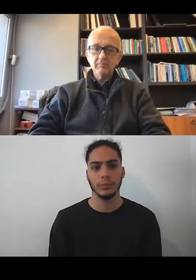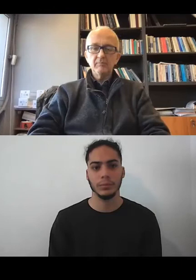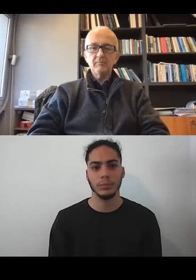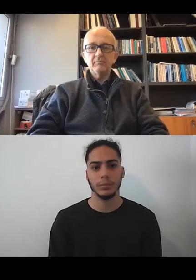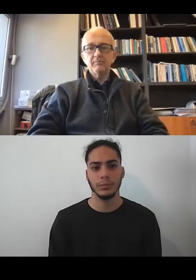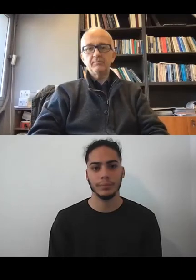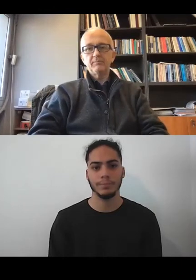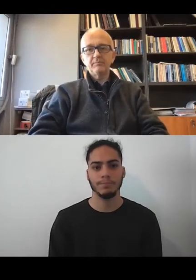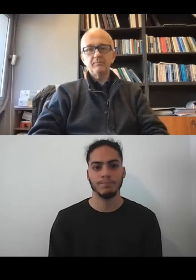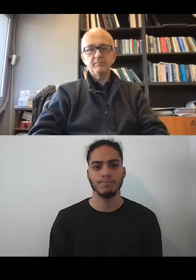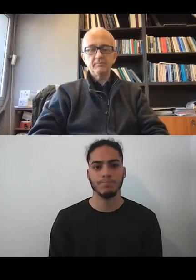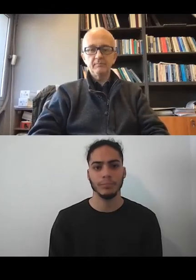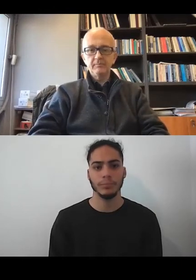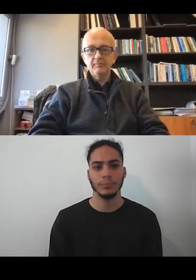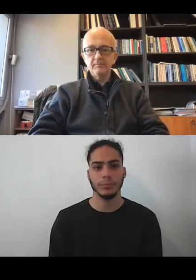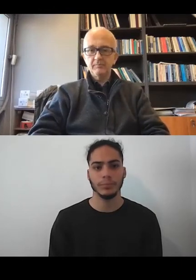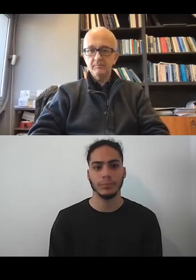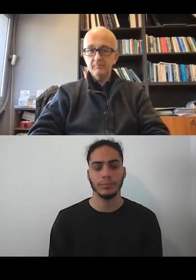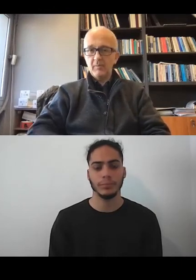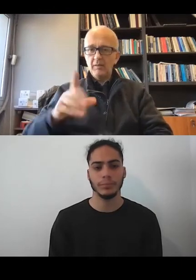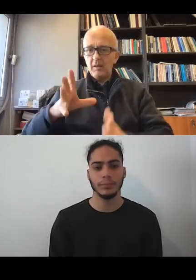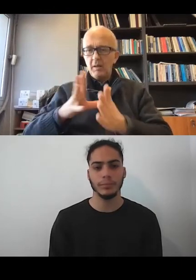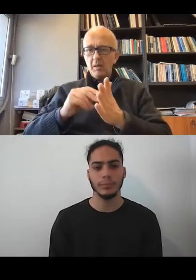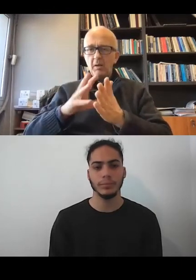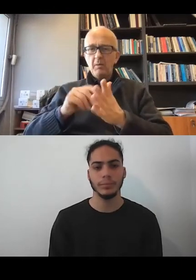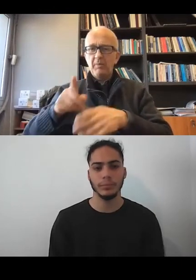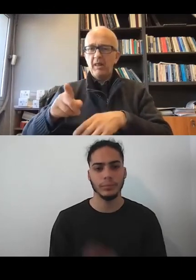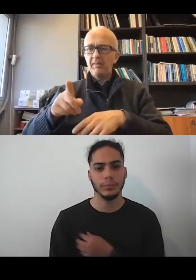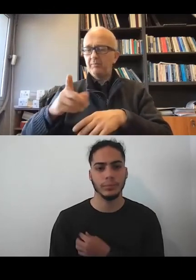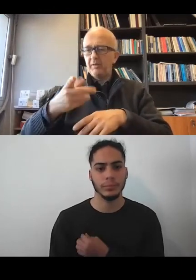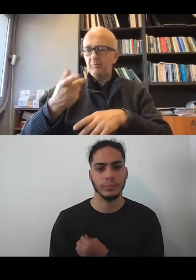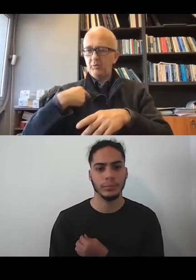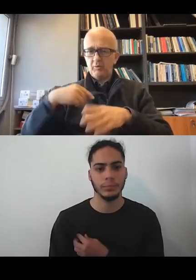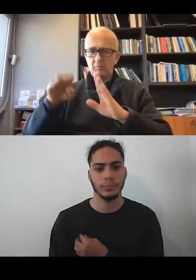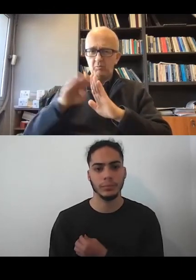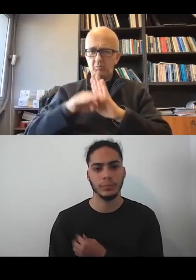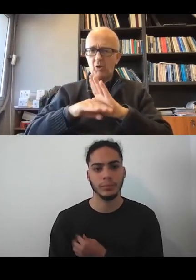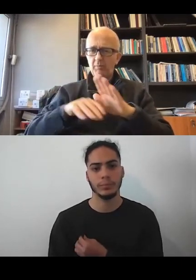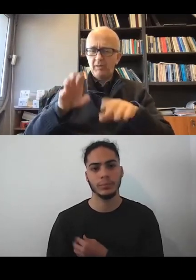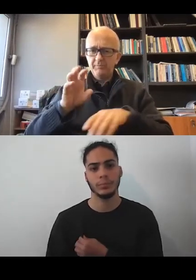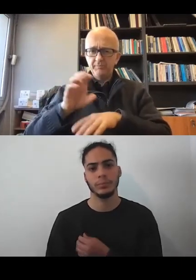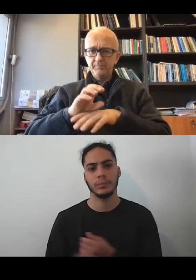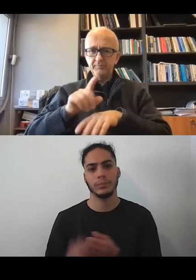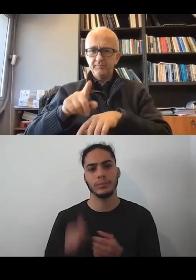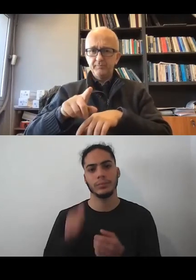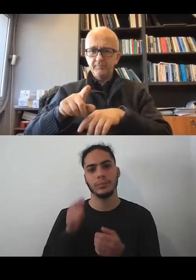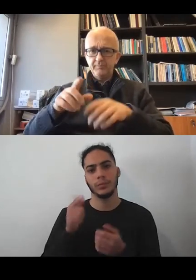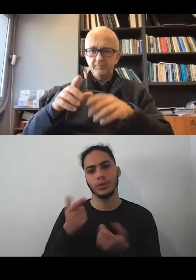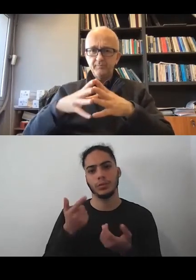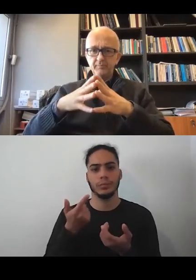a sample of our dataset showing every detected landmark.